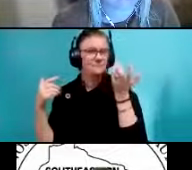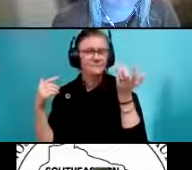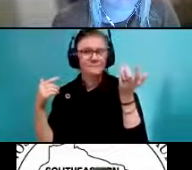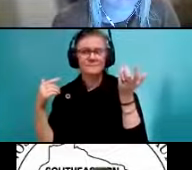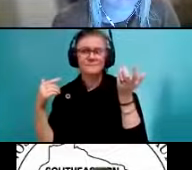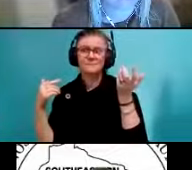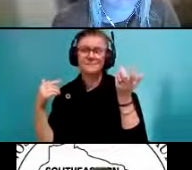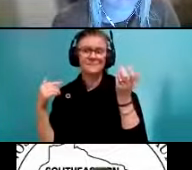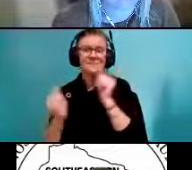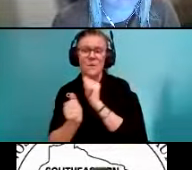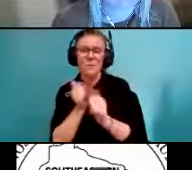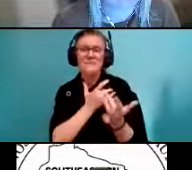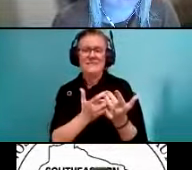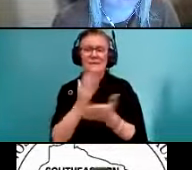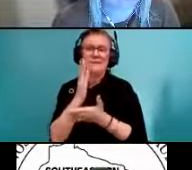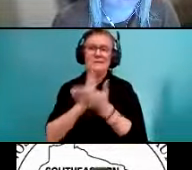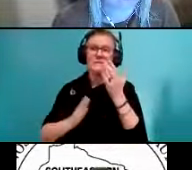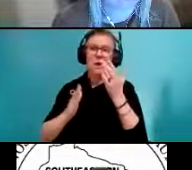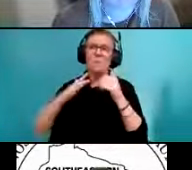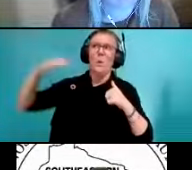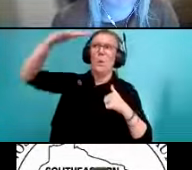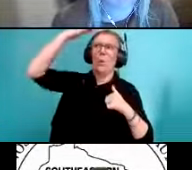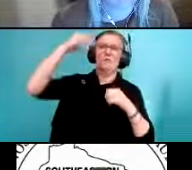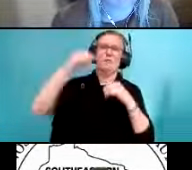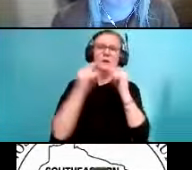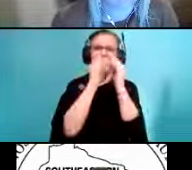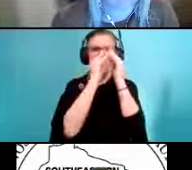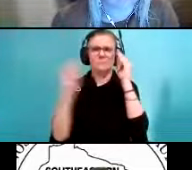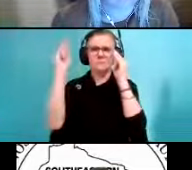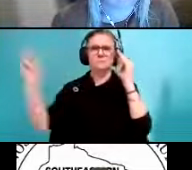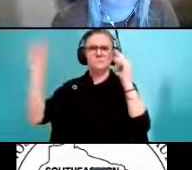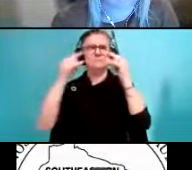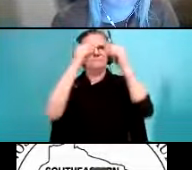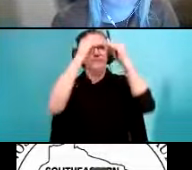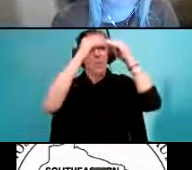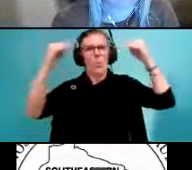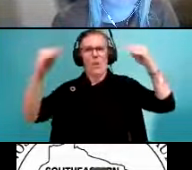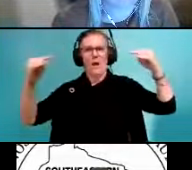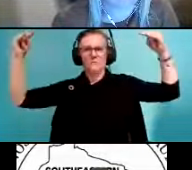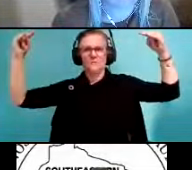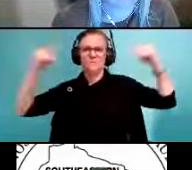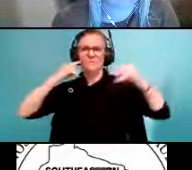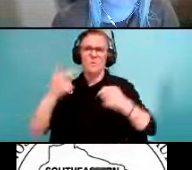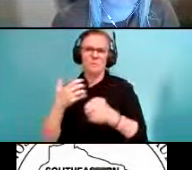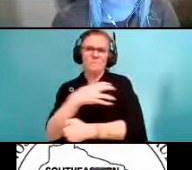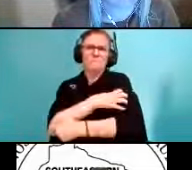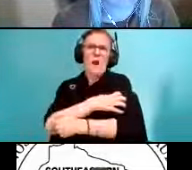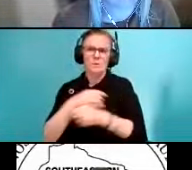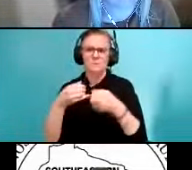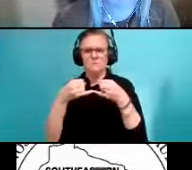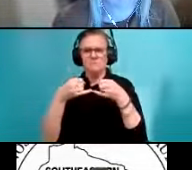most likely there would be some overhead catenary wires to power the vehicles for the rail